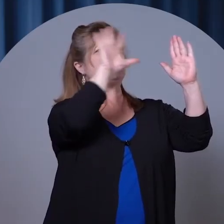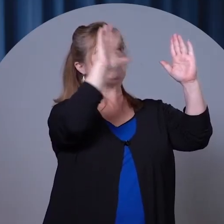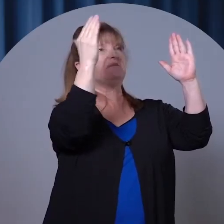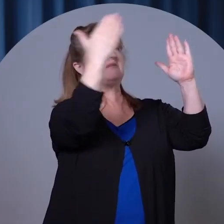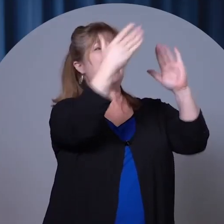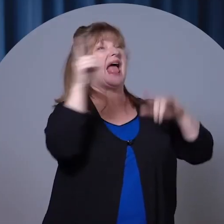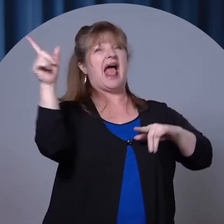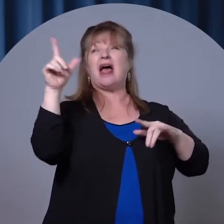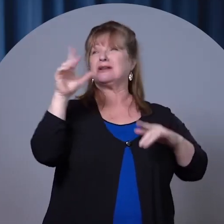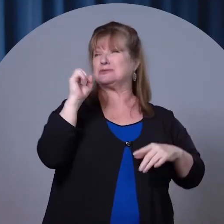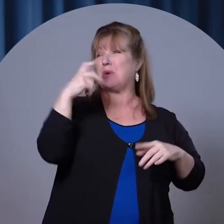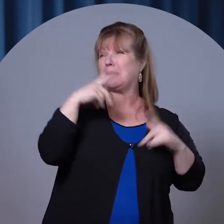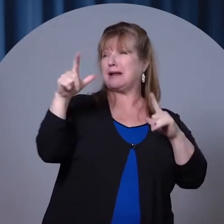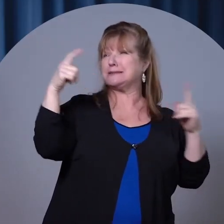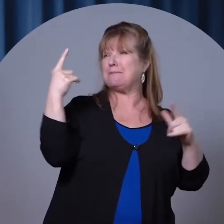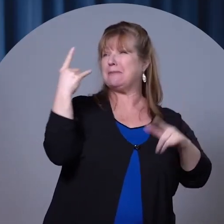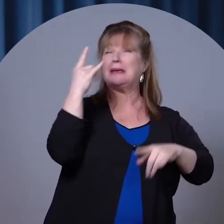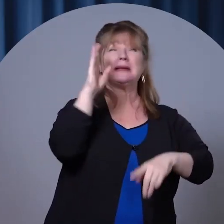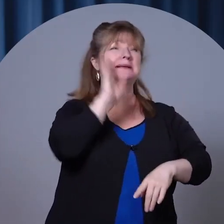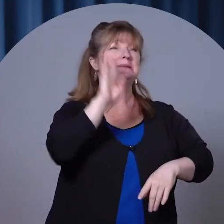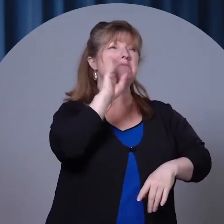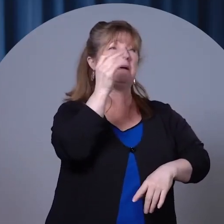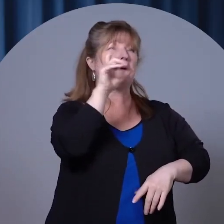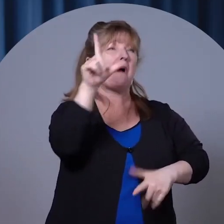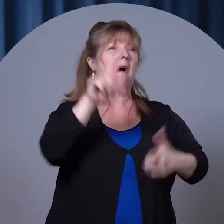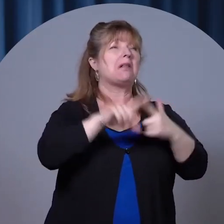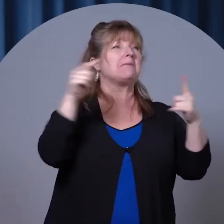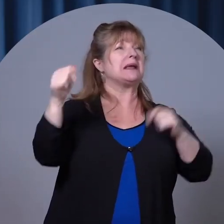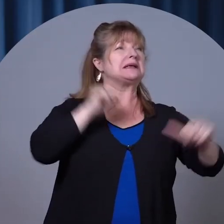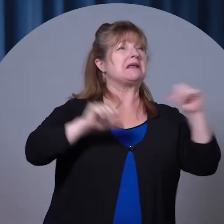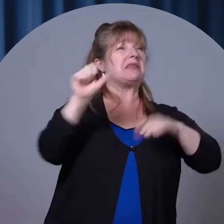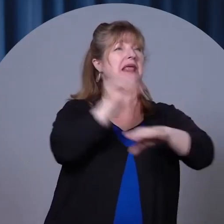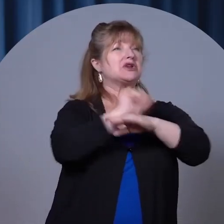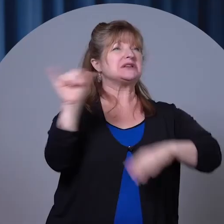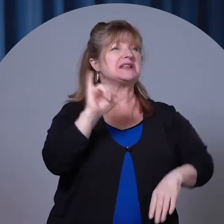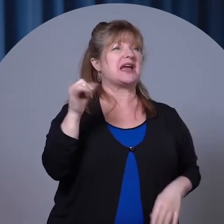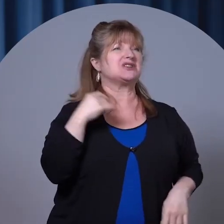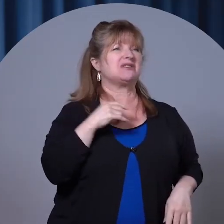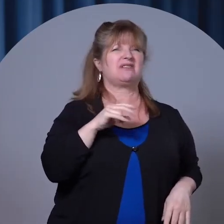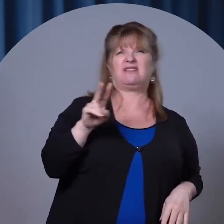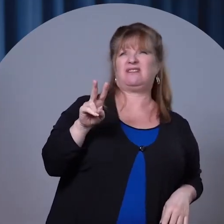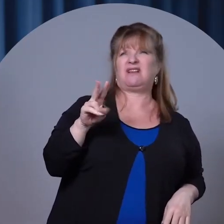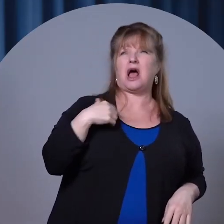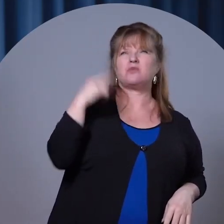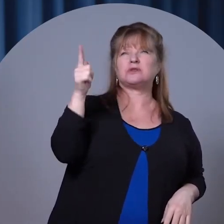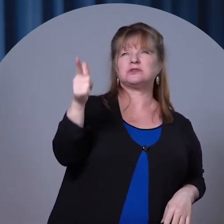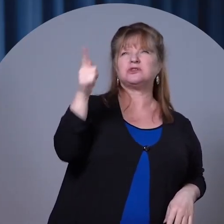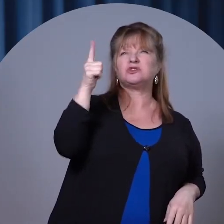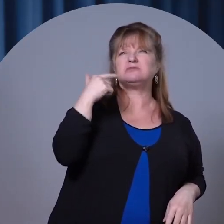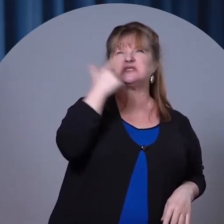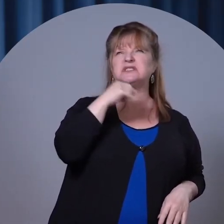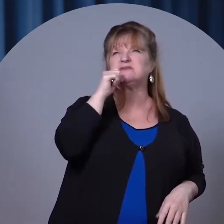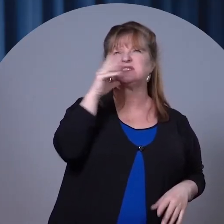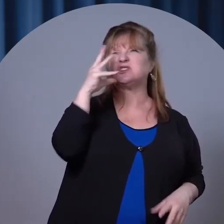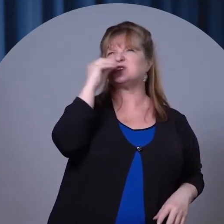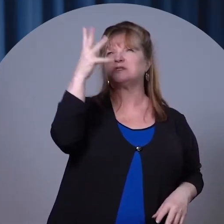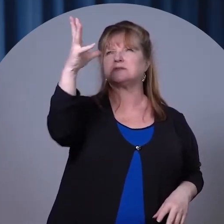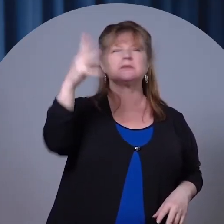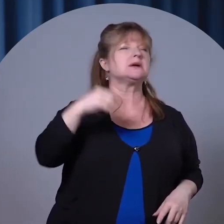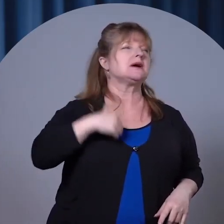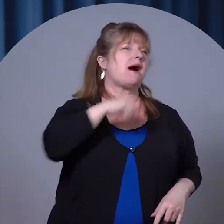these characters, Gig and Rye Dolan, these two brothers, itinerant workers, what we would call homeless now, what they called hobos